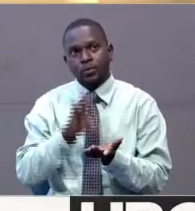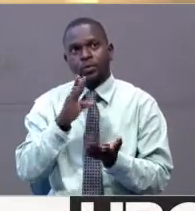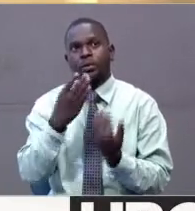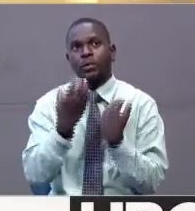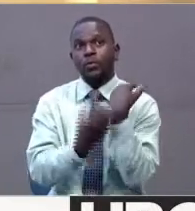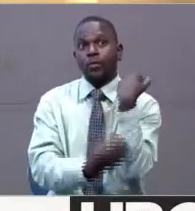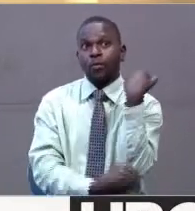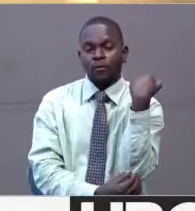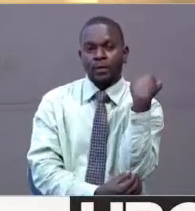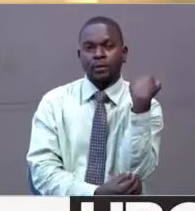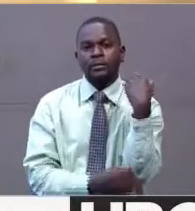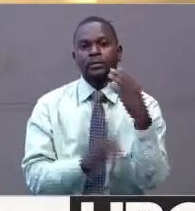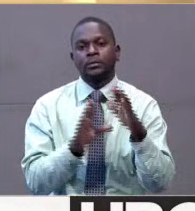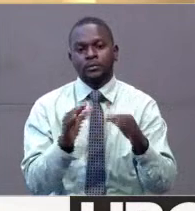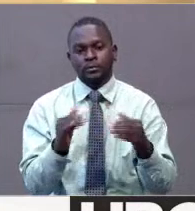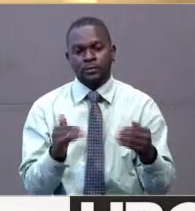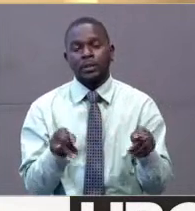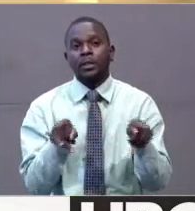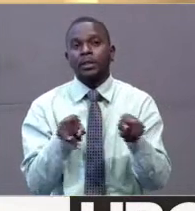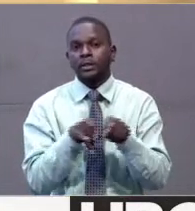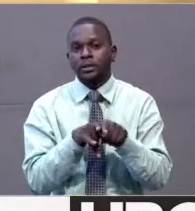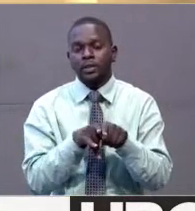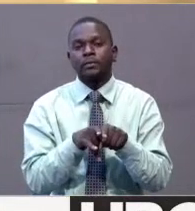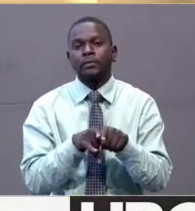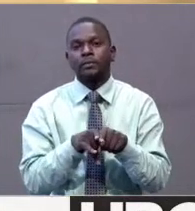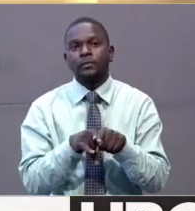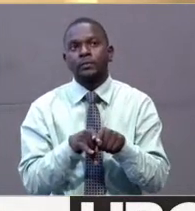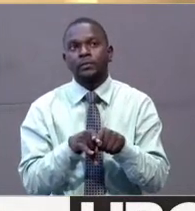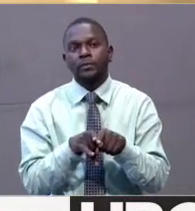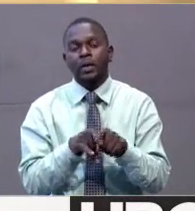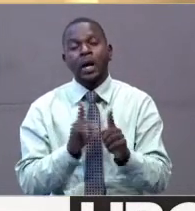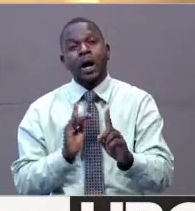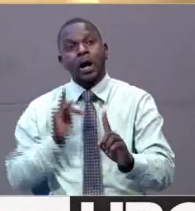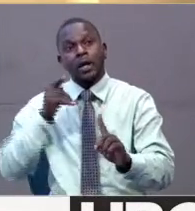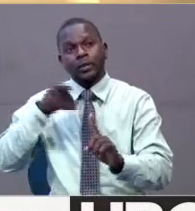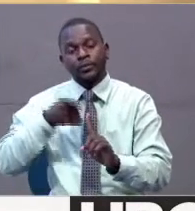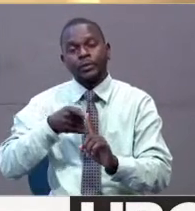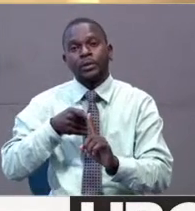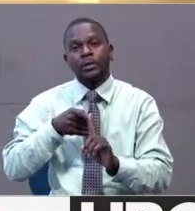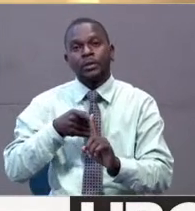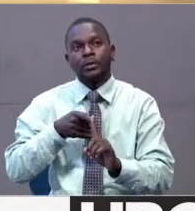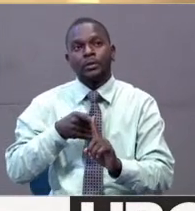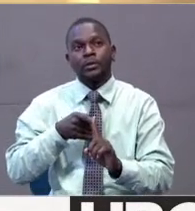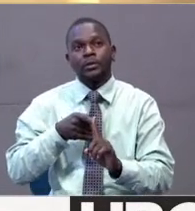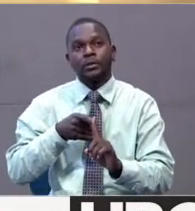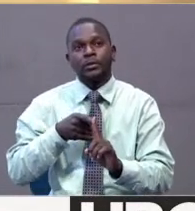poverty, and also it is aimed at